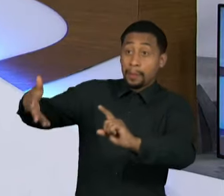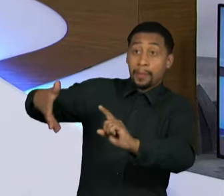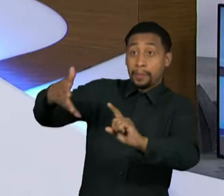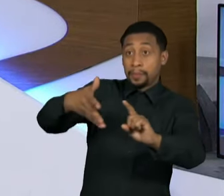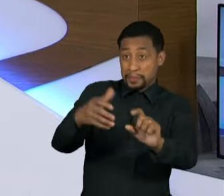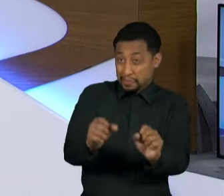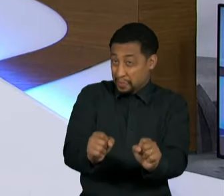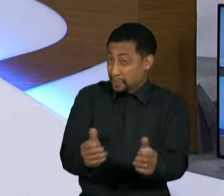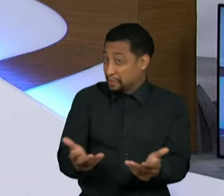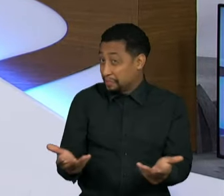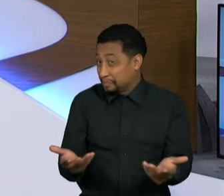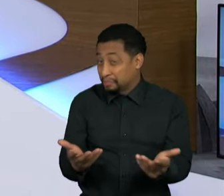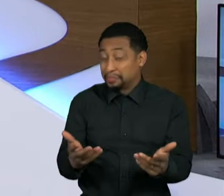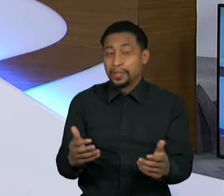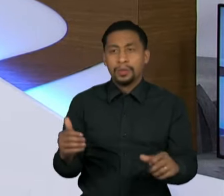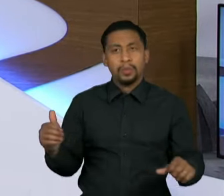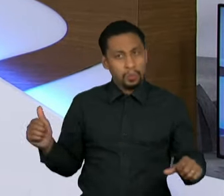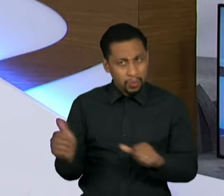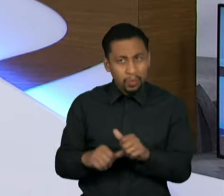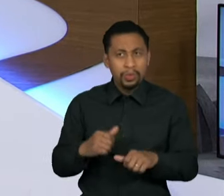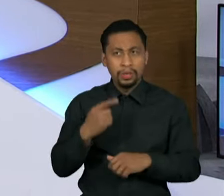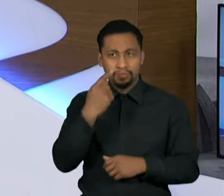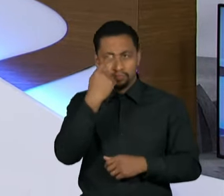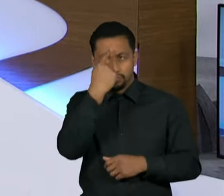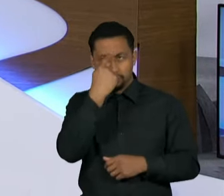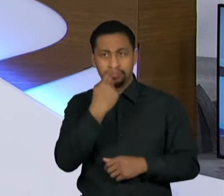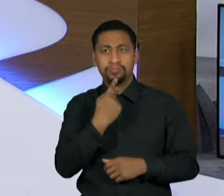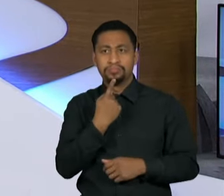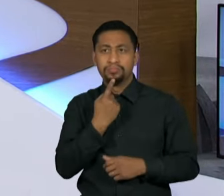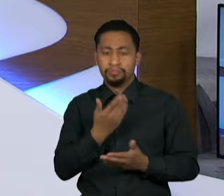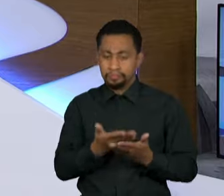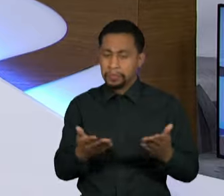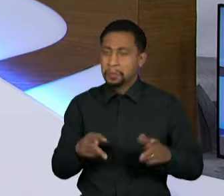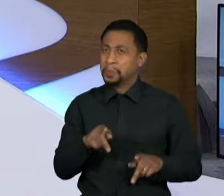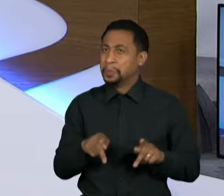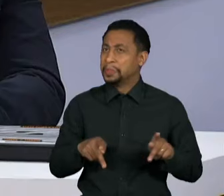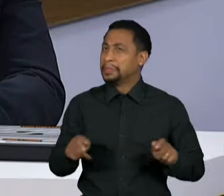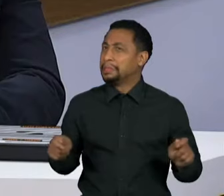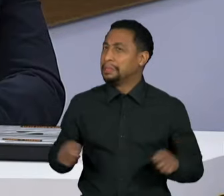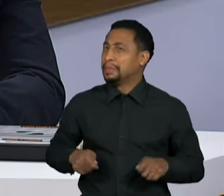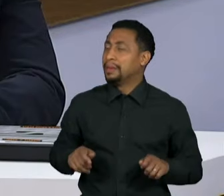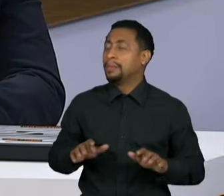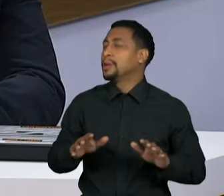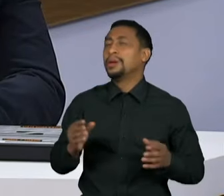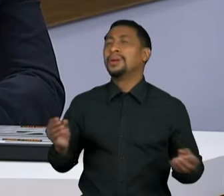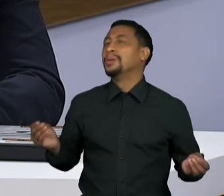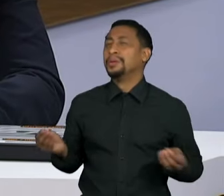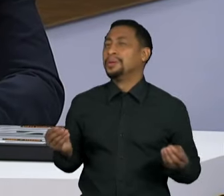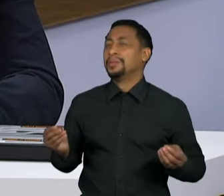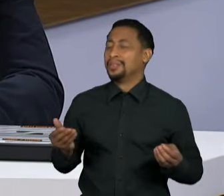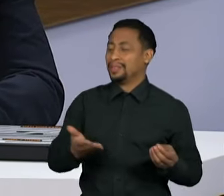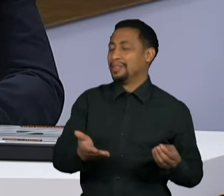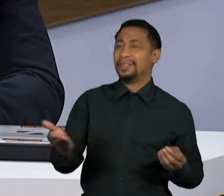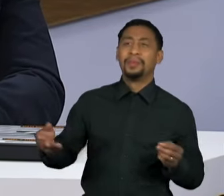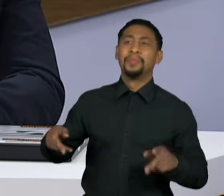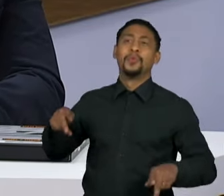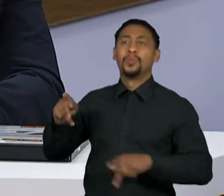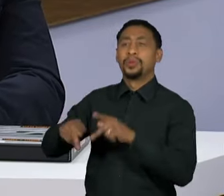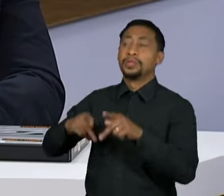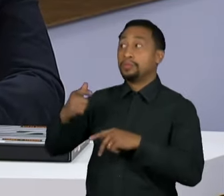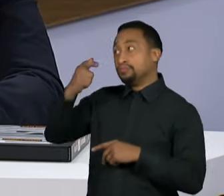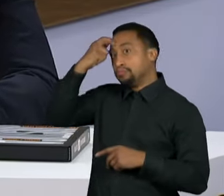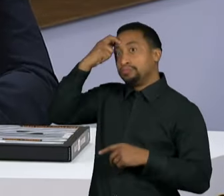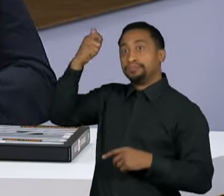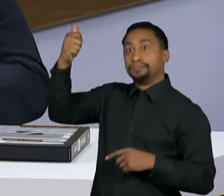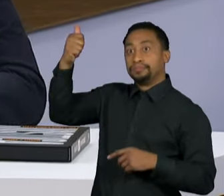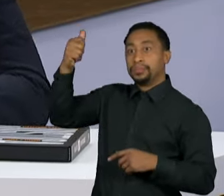realmente muda o caráter de uma população? E mais do que isso, como é que a gente sabe se a população está ficando mais ou